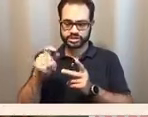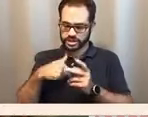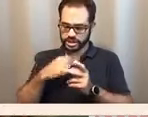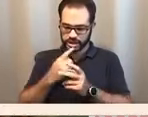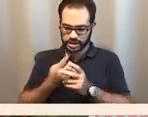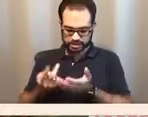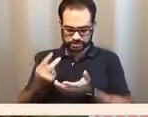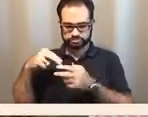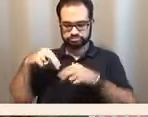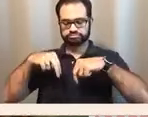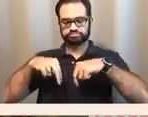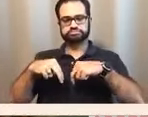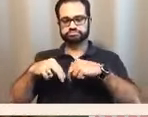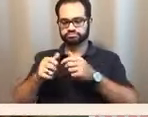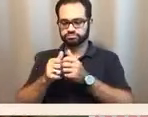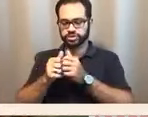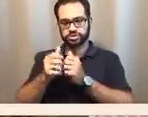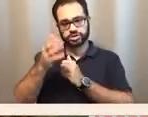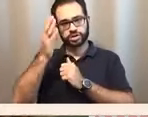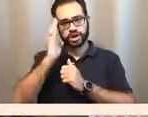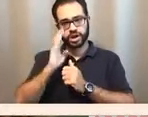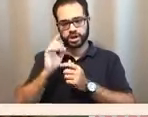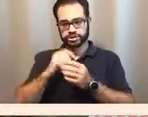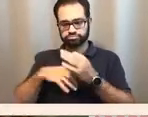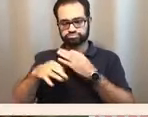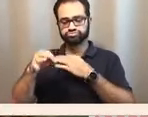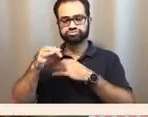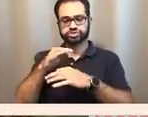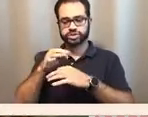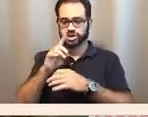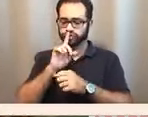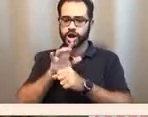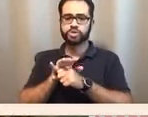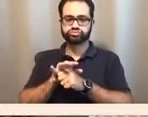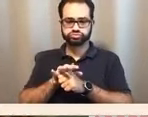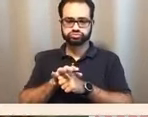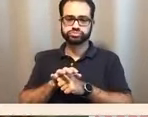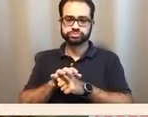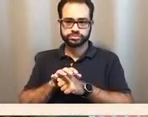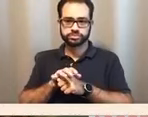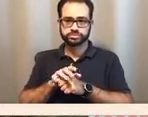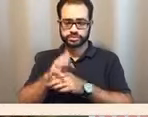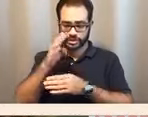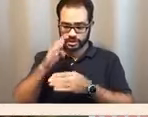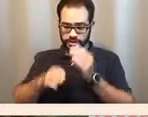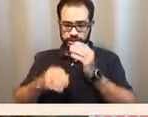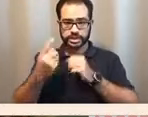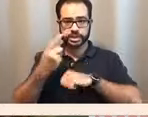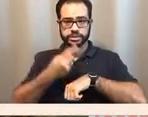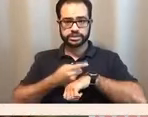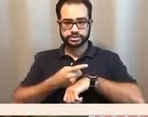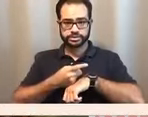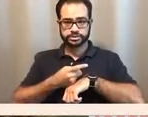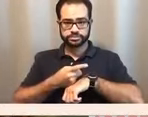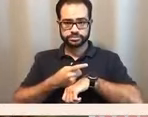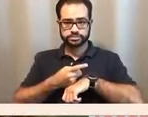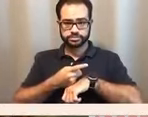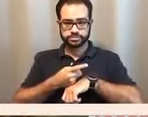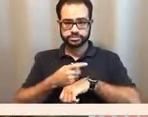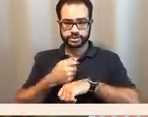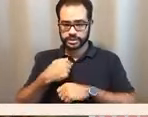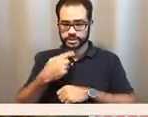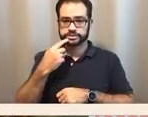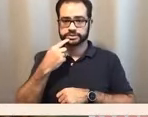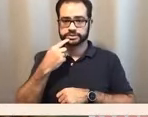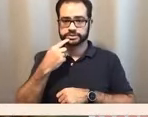God Almighty and exchanged vows to. And at the end of the day, I said,